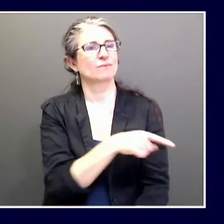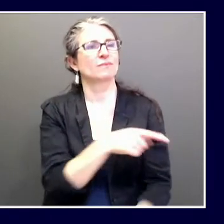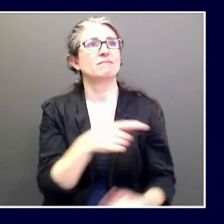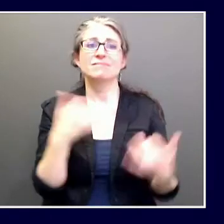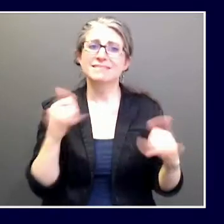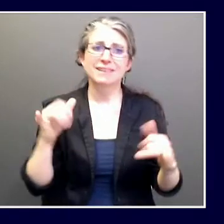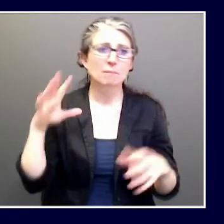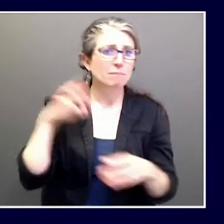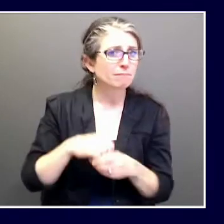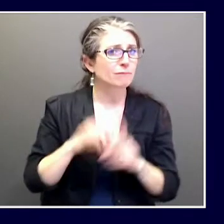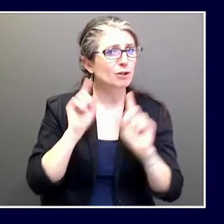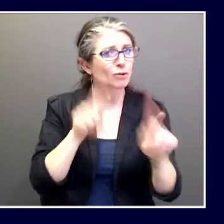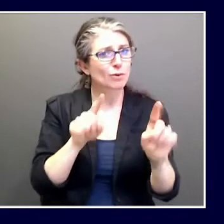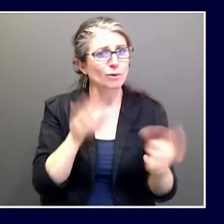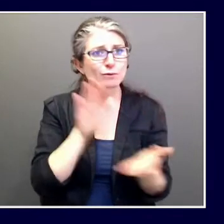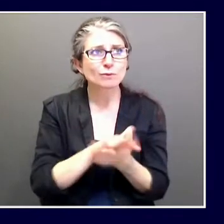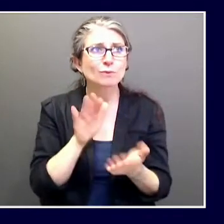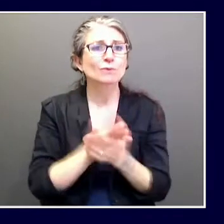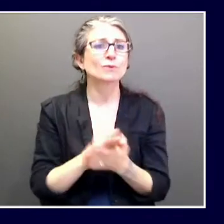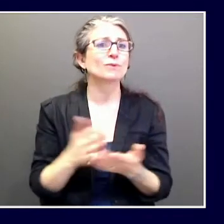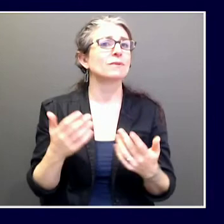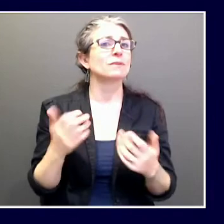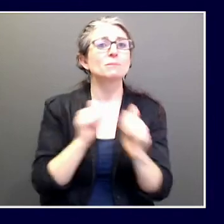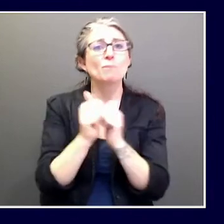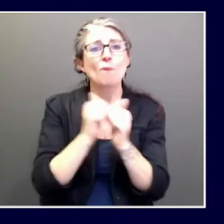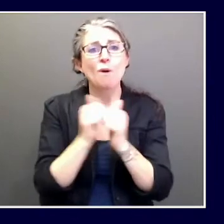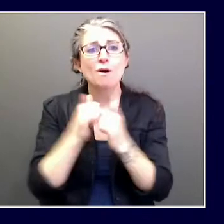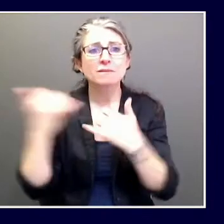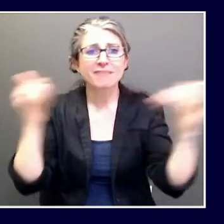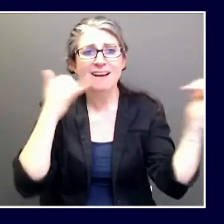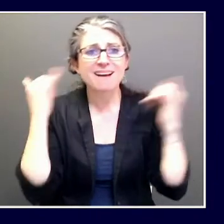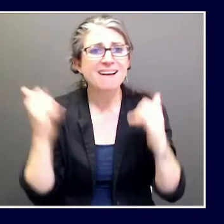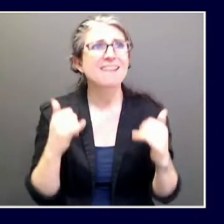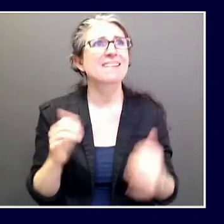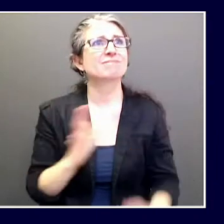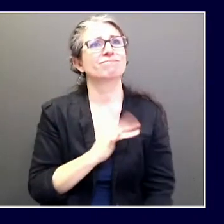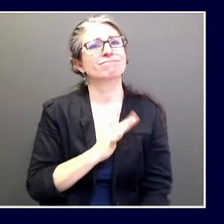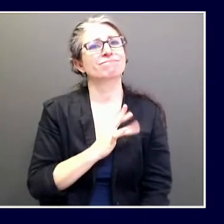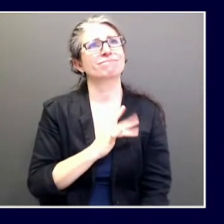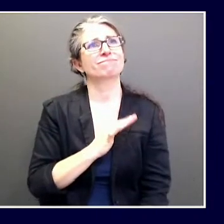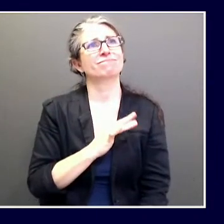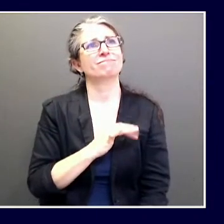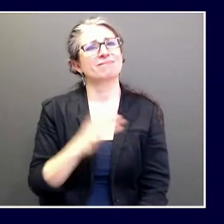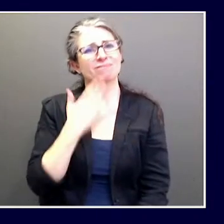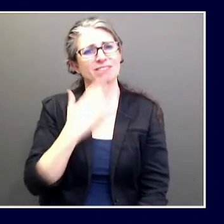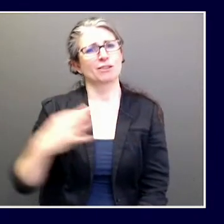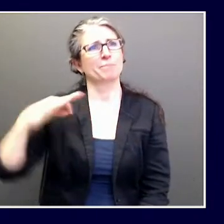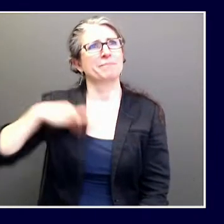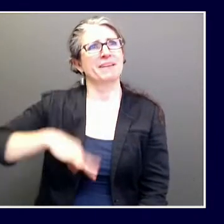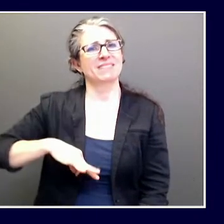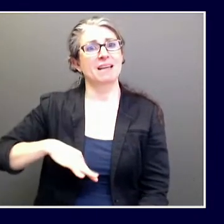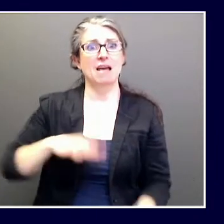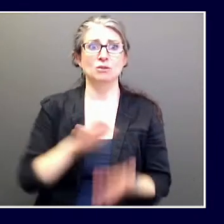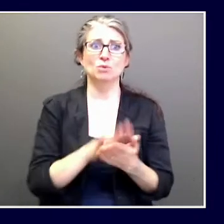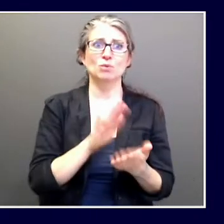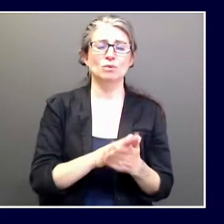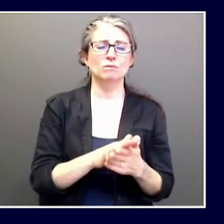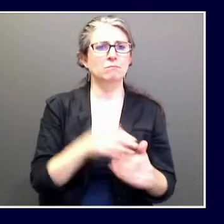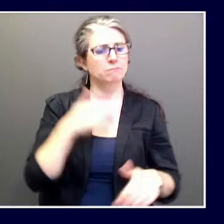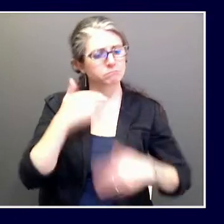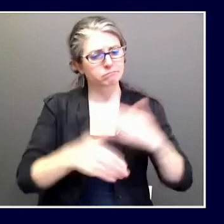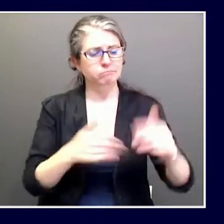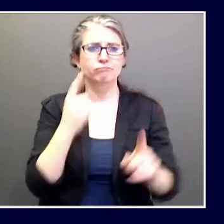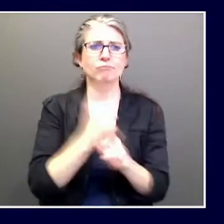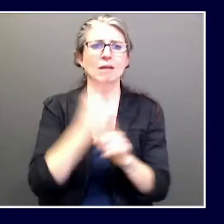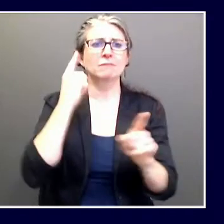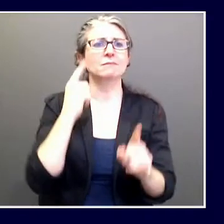a pooled testing program, and the school is following those protocols. There's a big plus to it, both for those good reasons